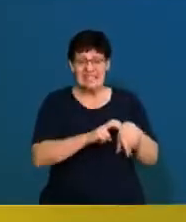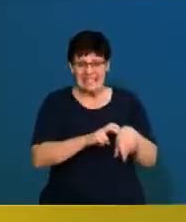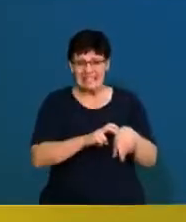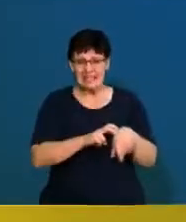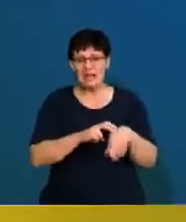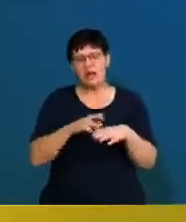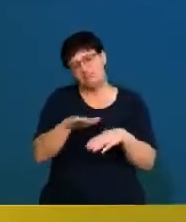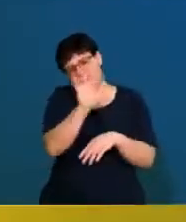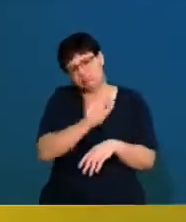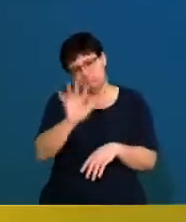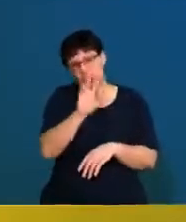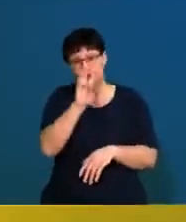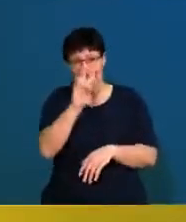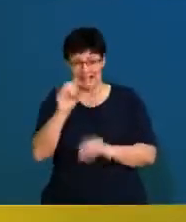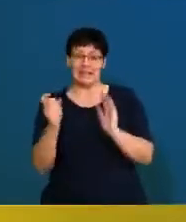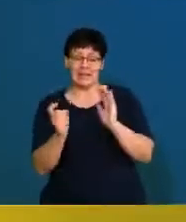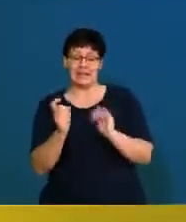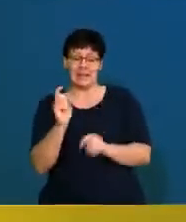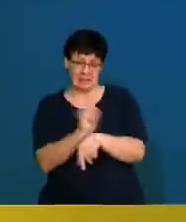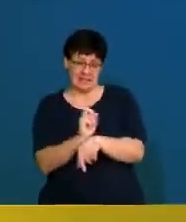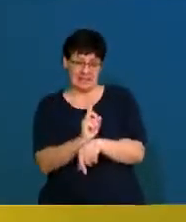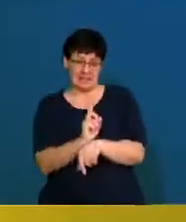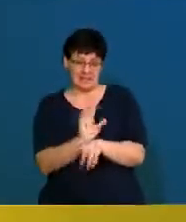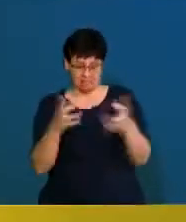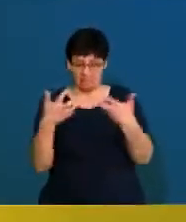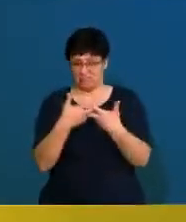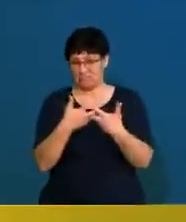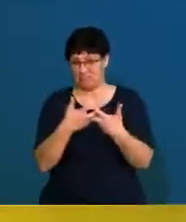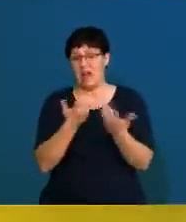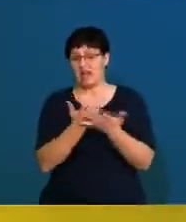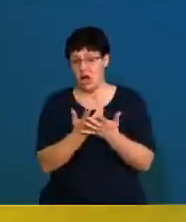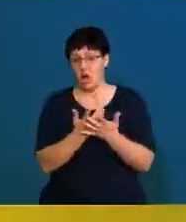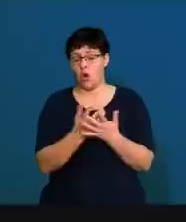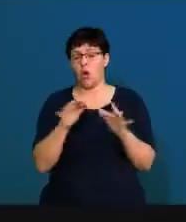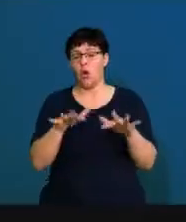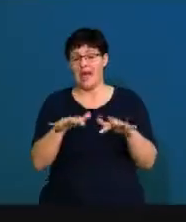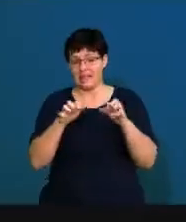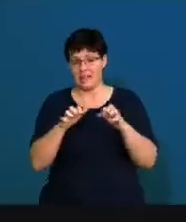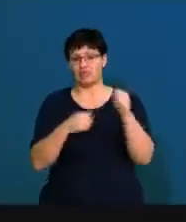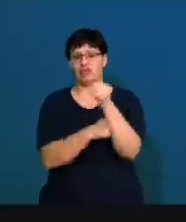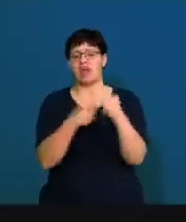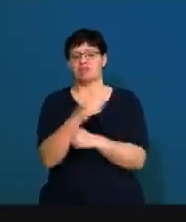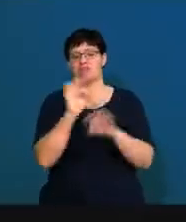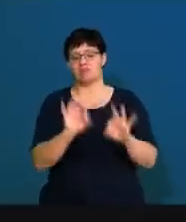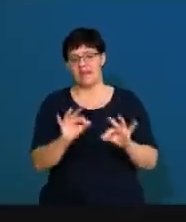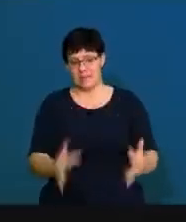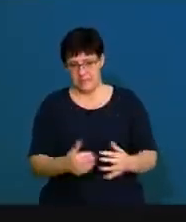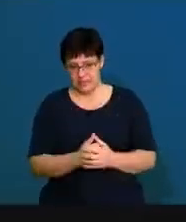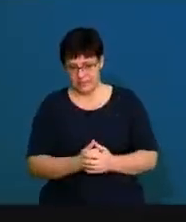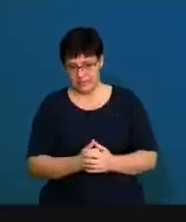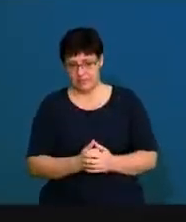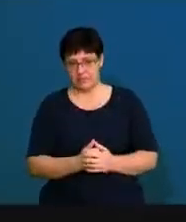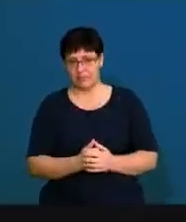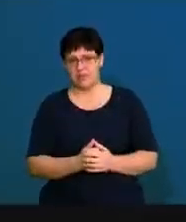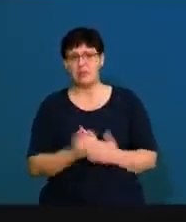minimum of 20 minutes. That's how the exam has been structured. Okay, now there'll be cases where you